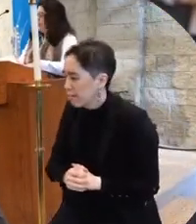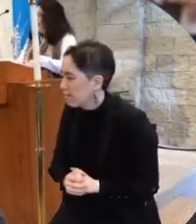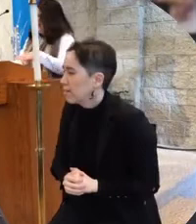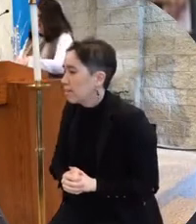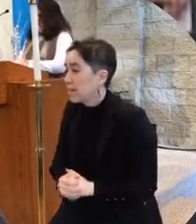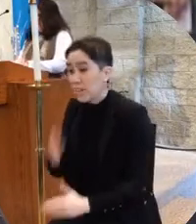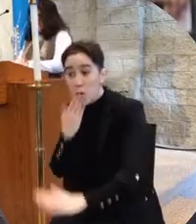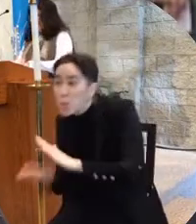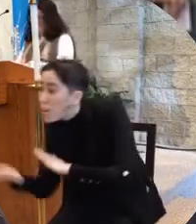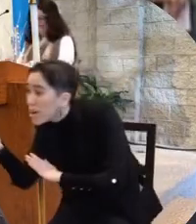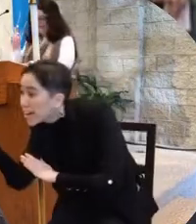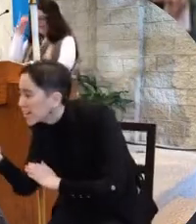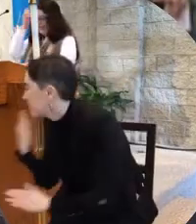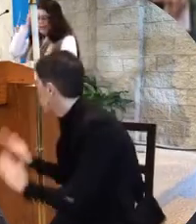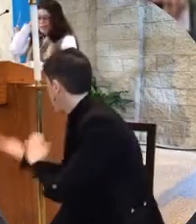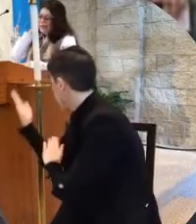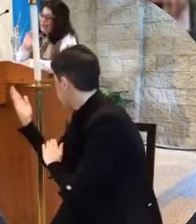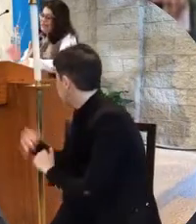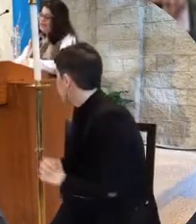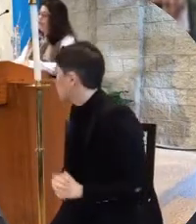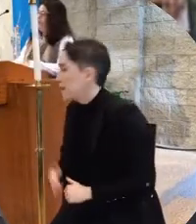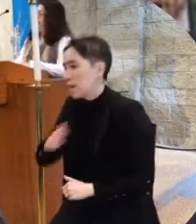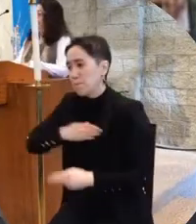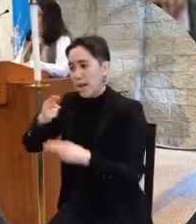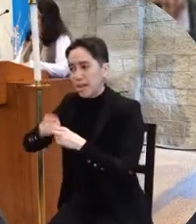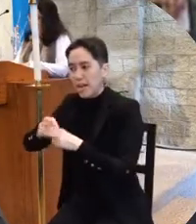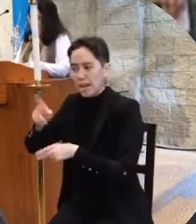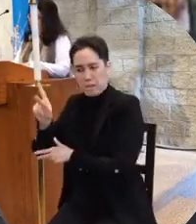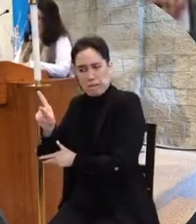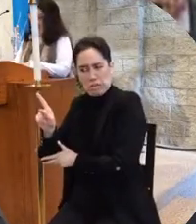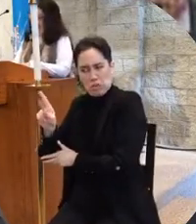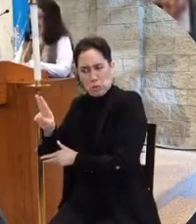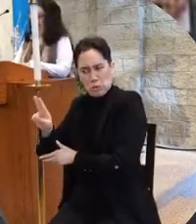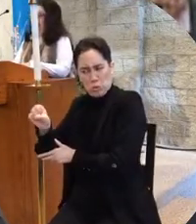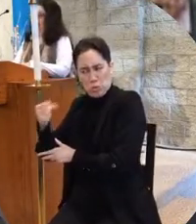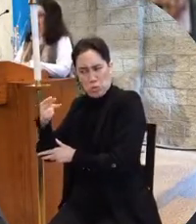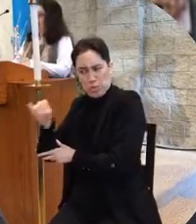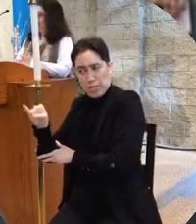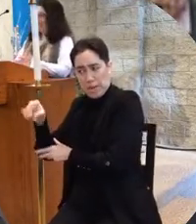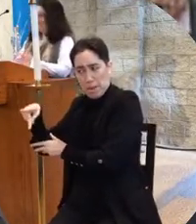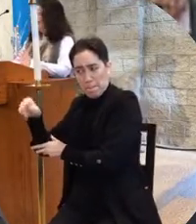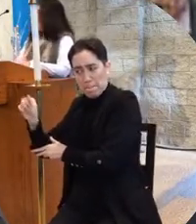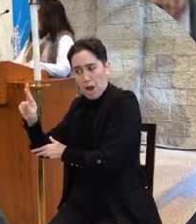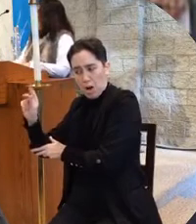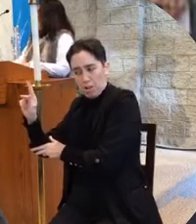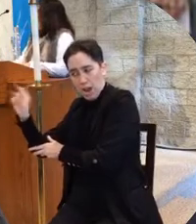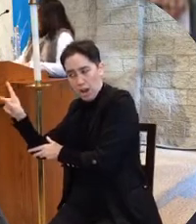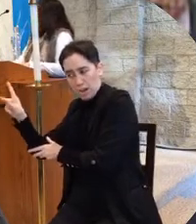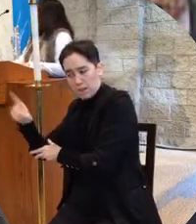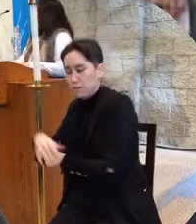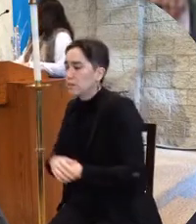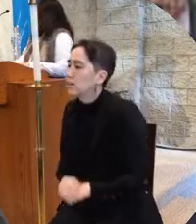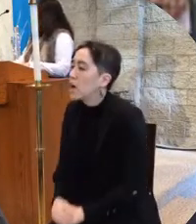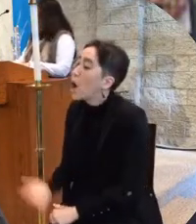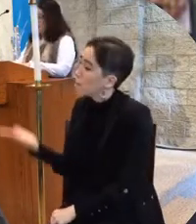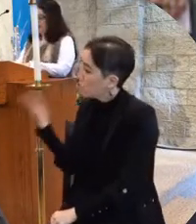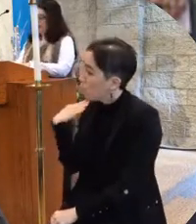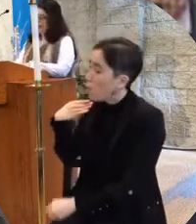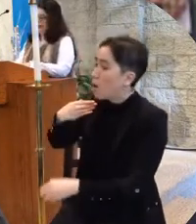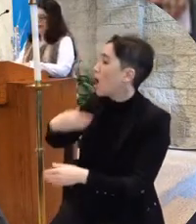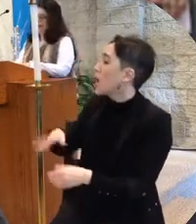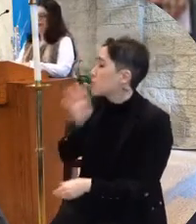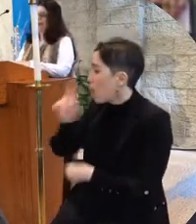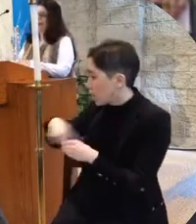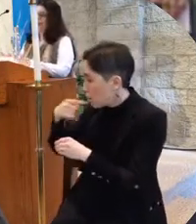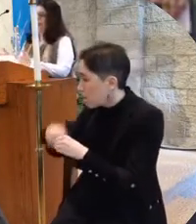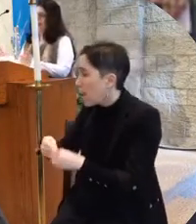Good morning. Good morning. My name is Kashid Parakh. And before I talk about Pathways to Prosperity, you know, I've always